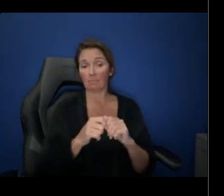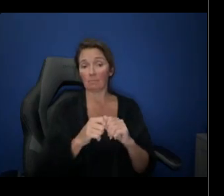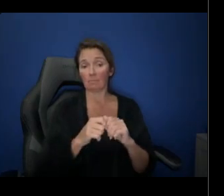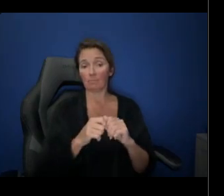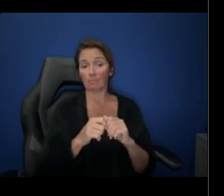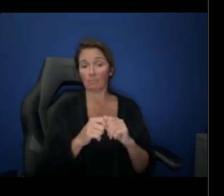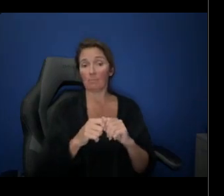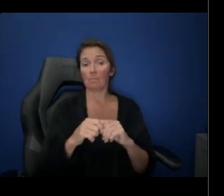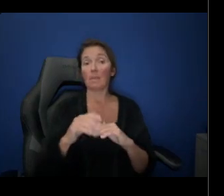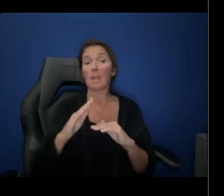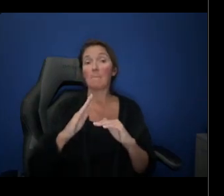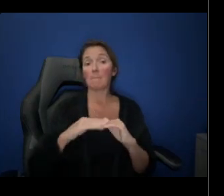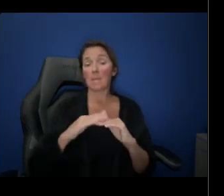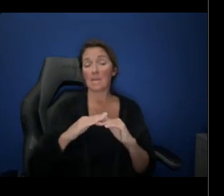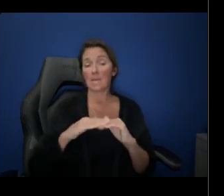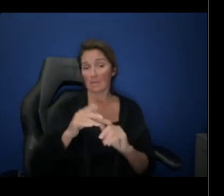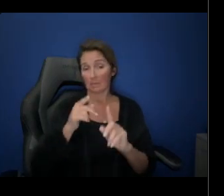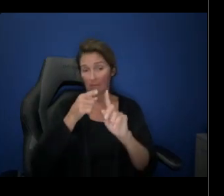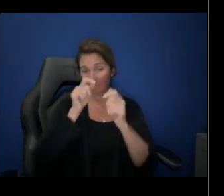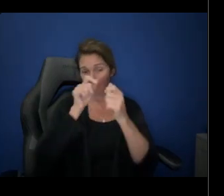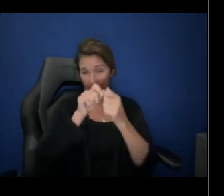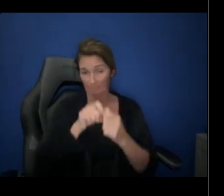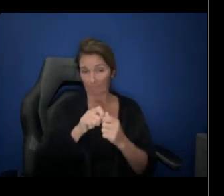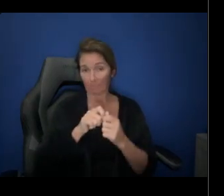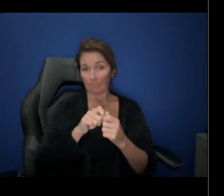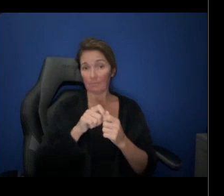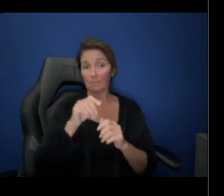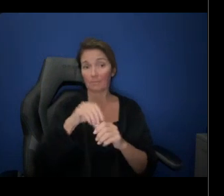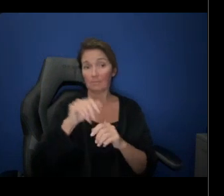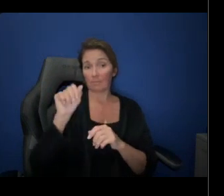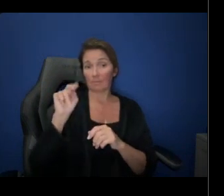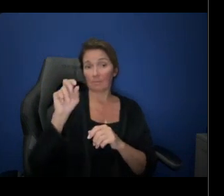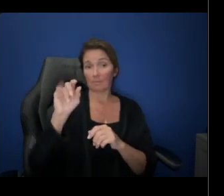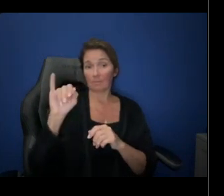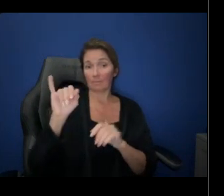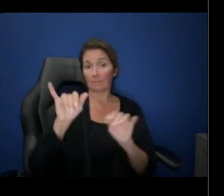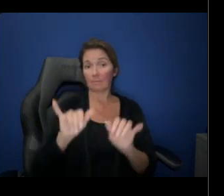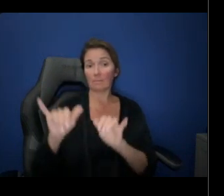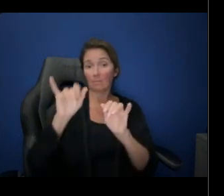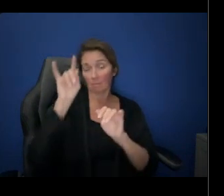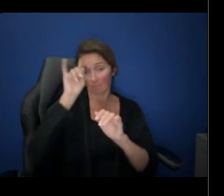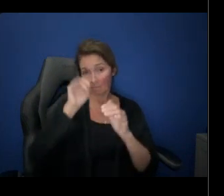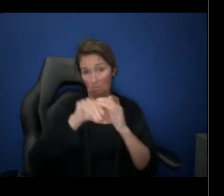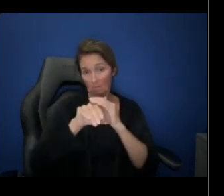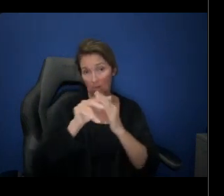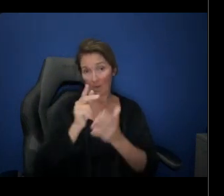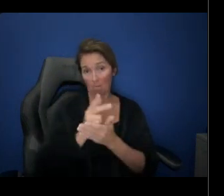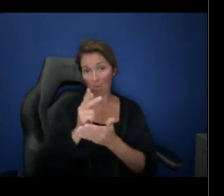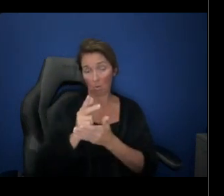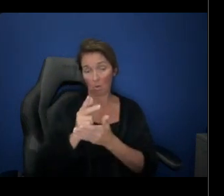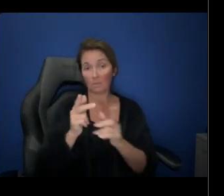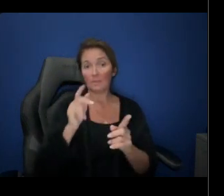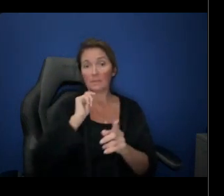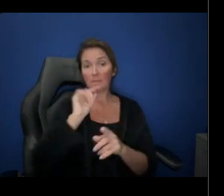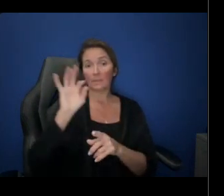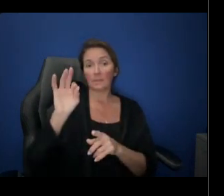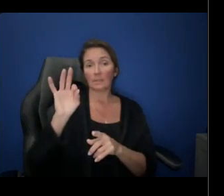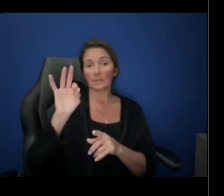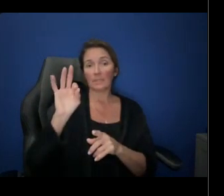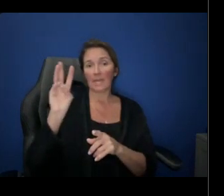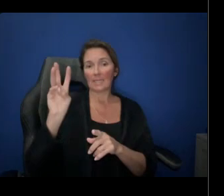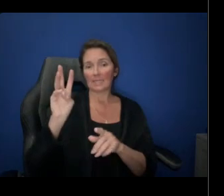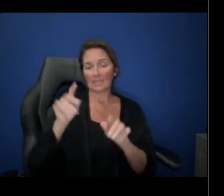The minimum specification in the ANSI standard for an accessible parking space is a